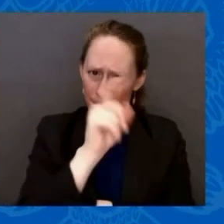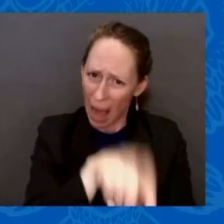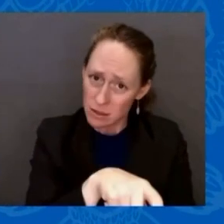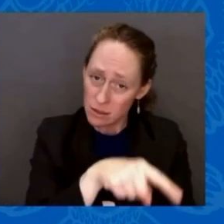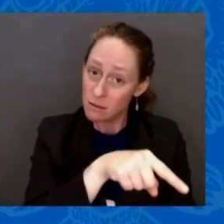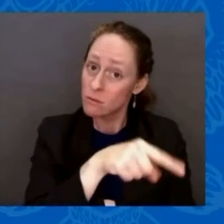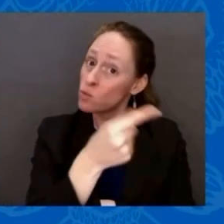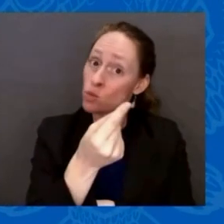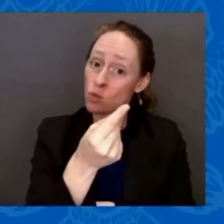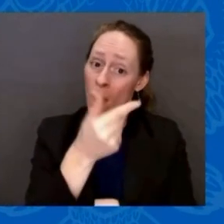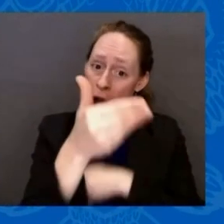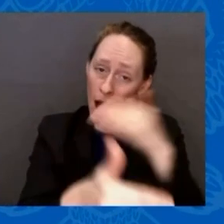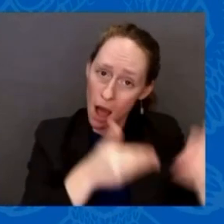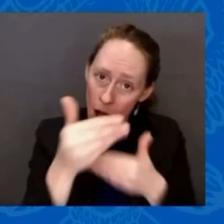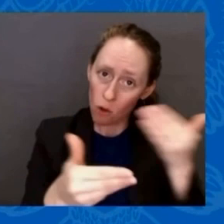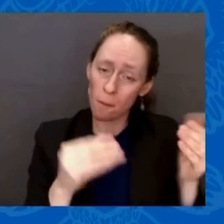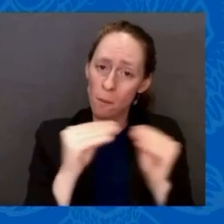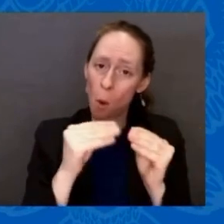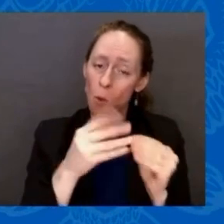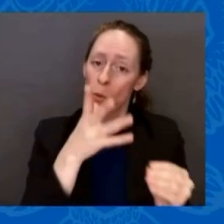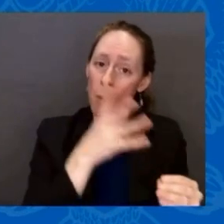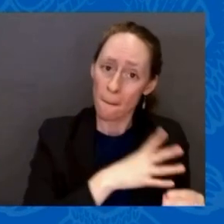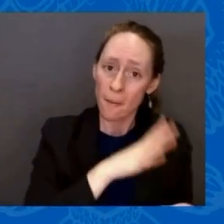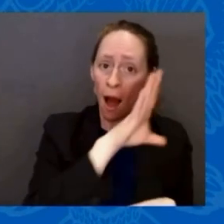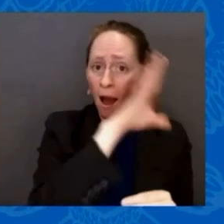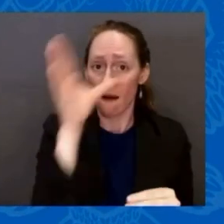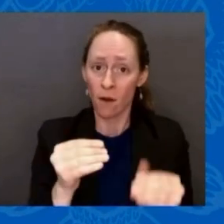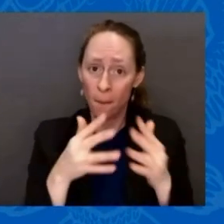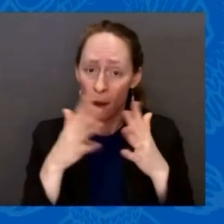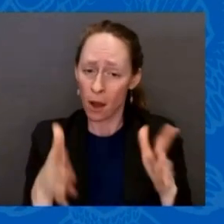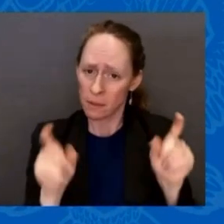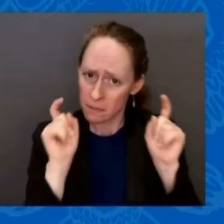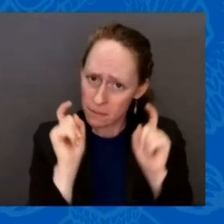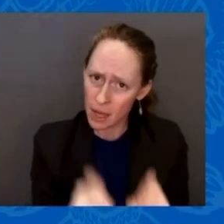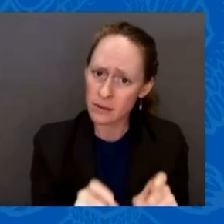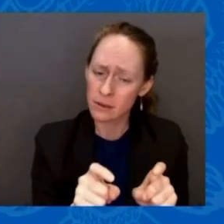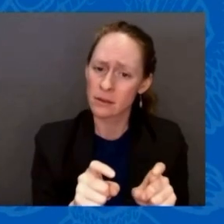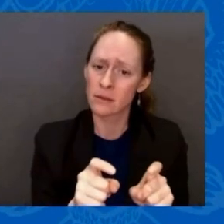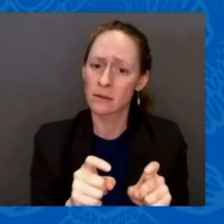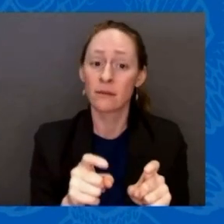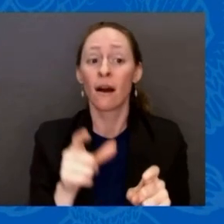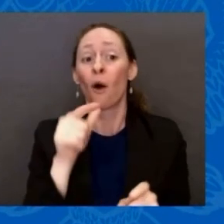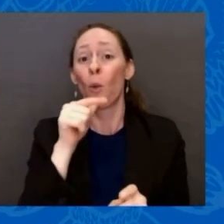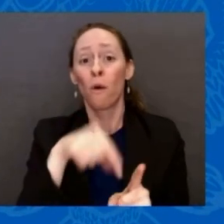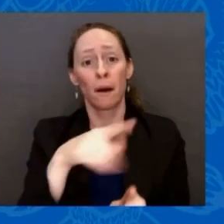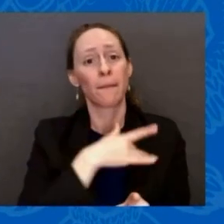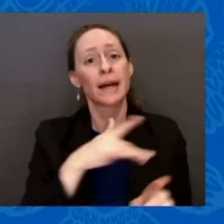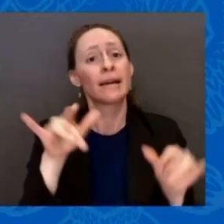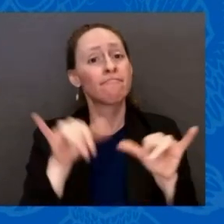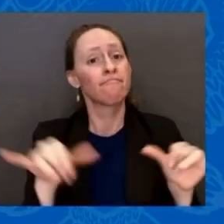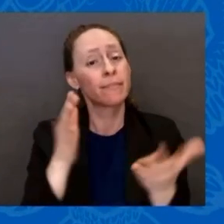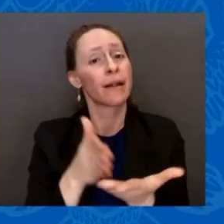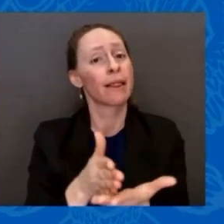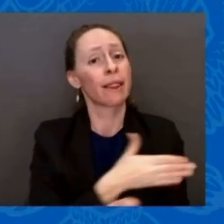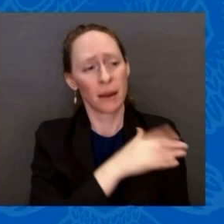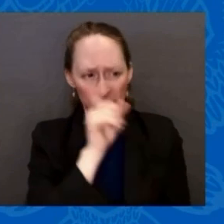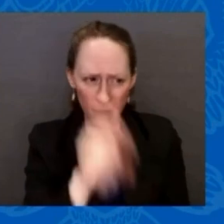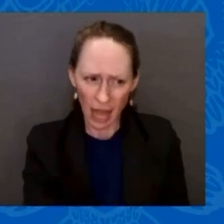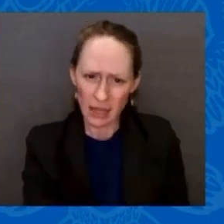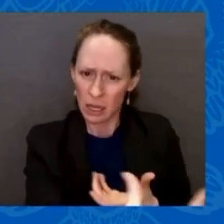They have. They're going around. It's beginning to change. In every industry,